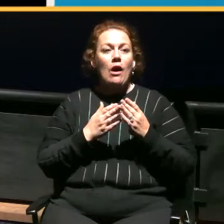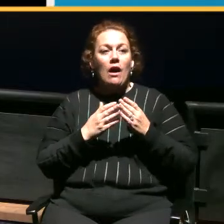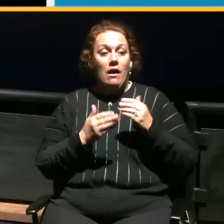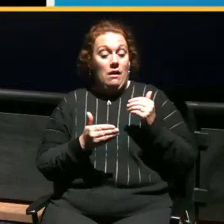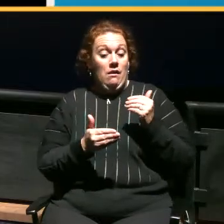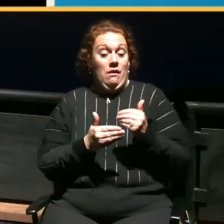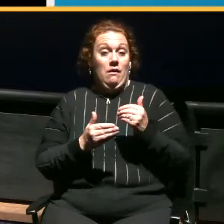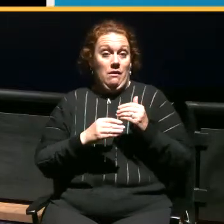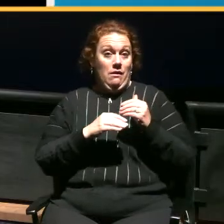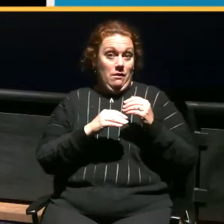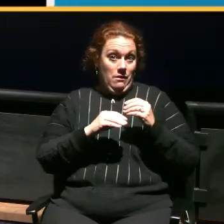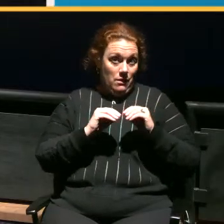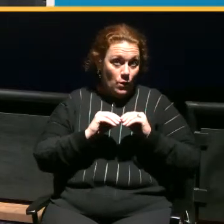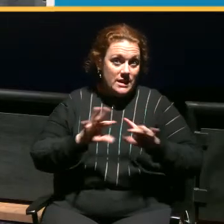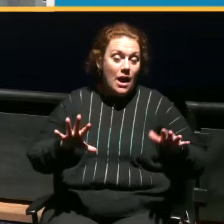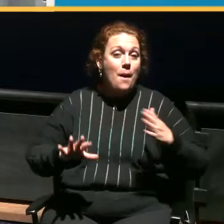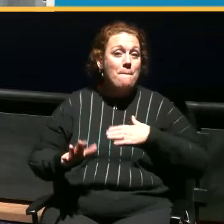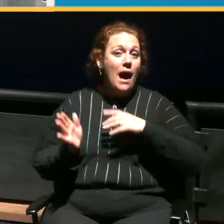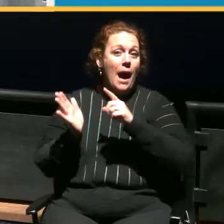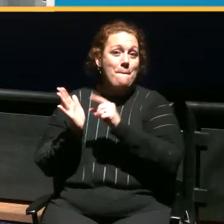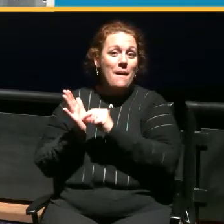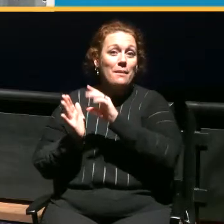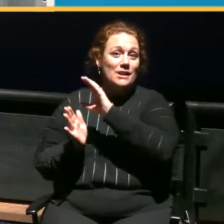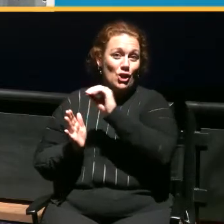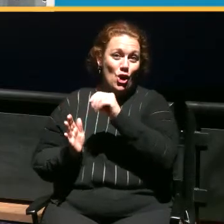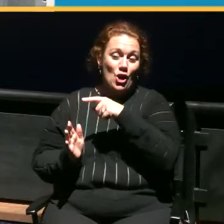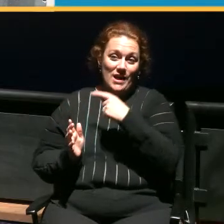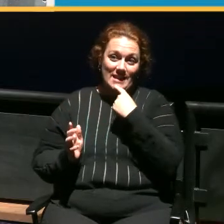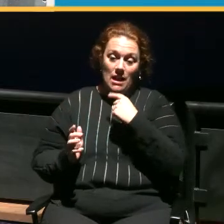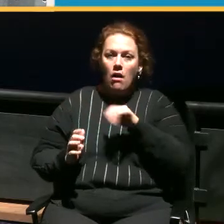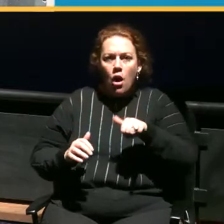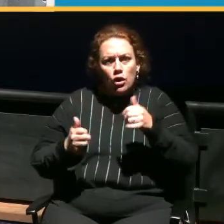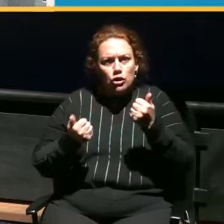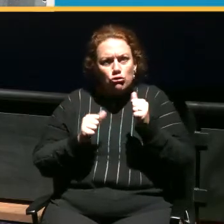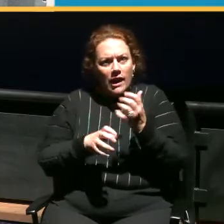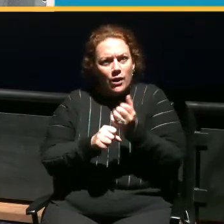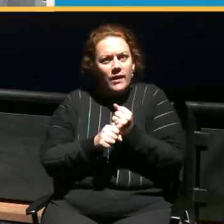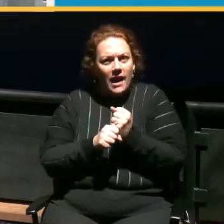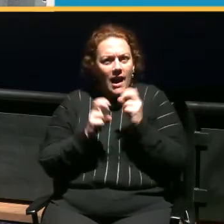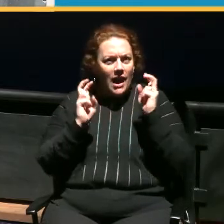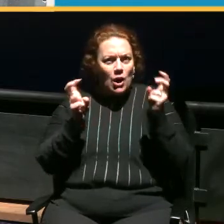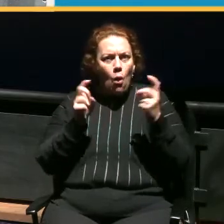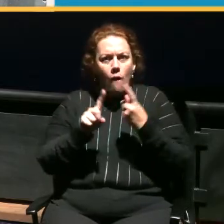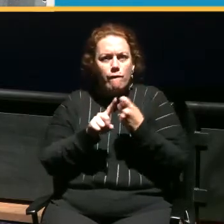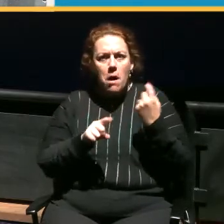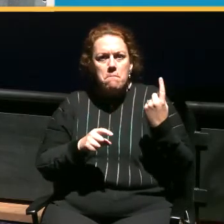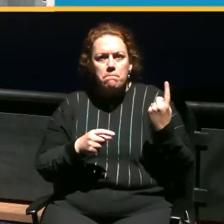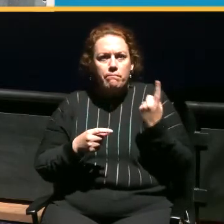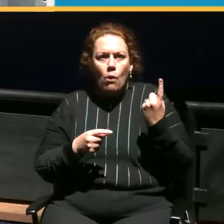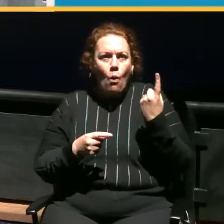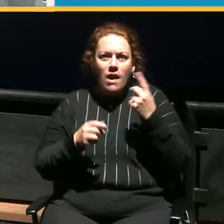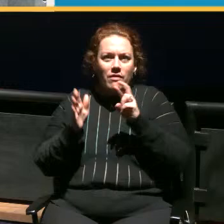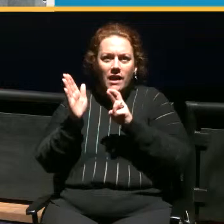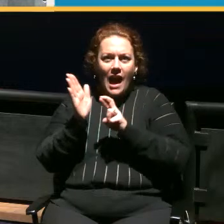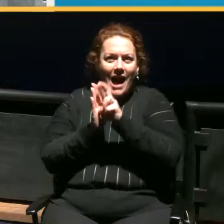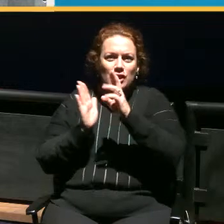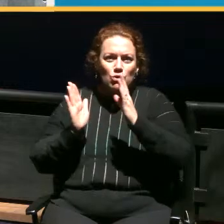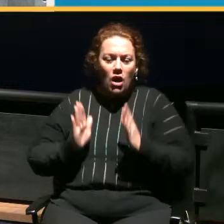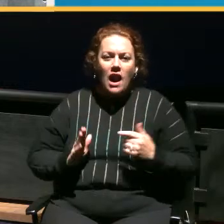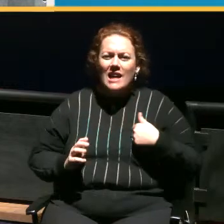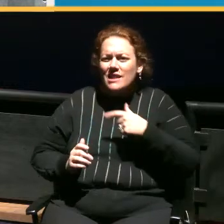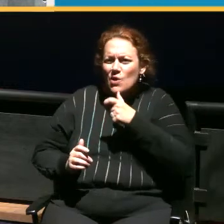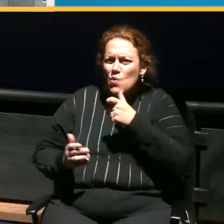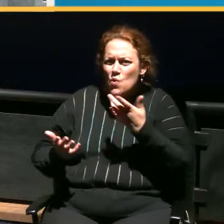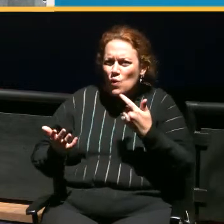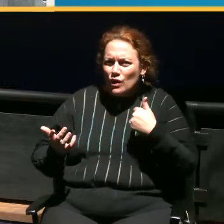out, my publisher said, you should try to get a quote from one of the astronauts. I go, who would you